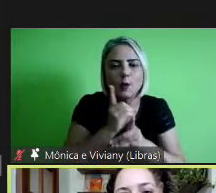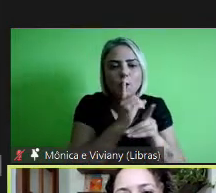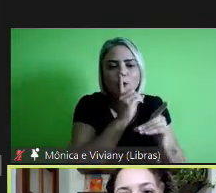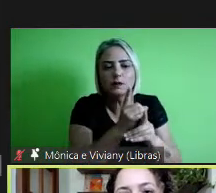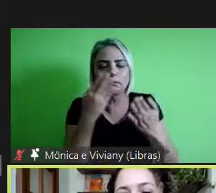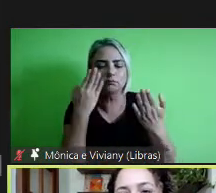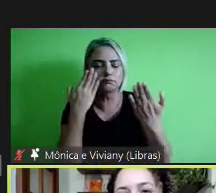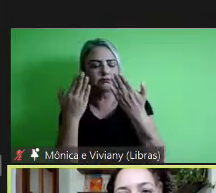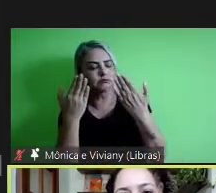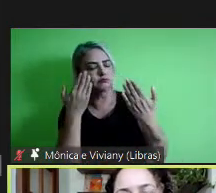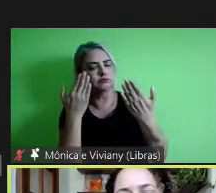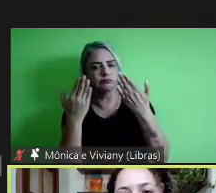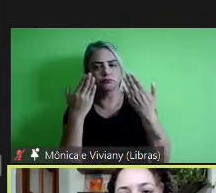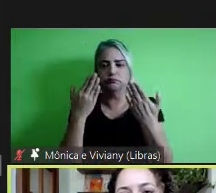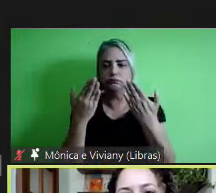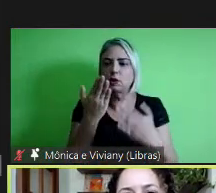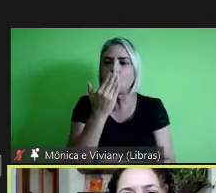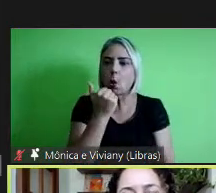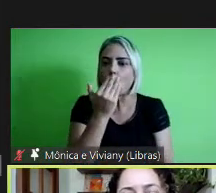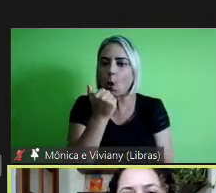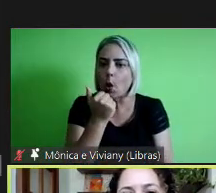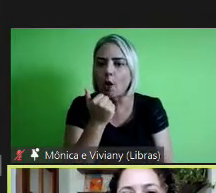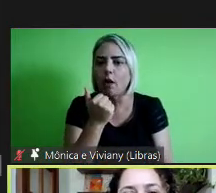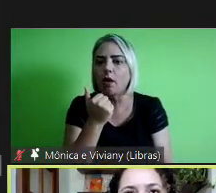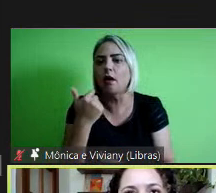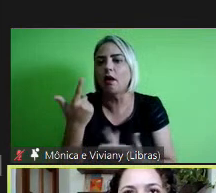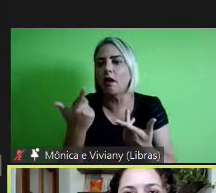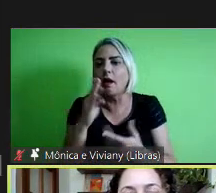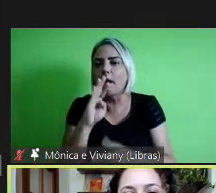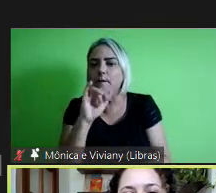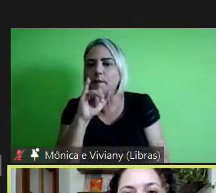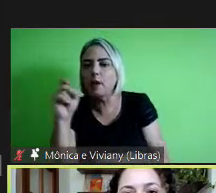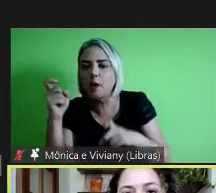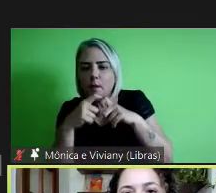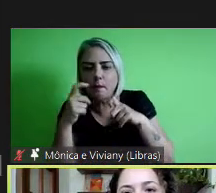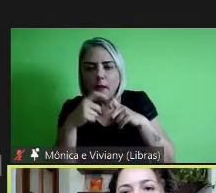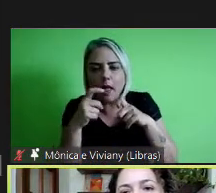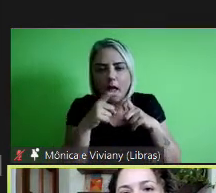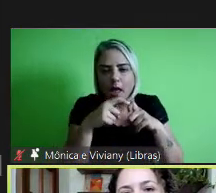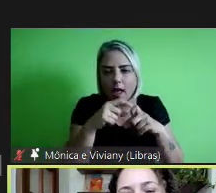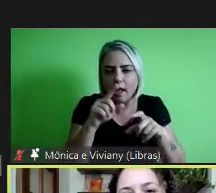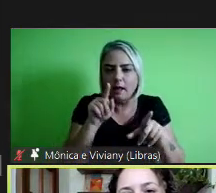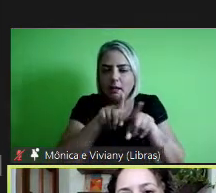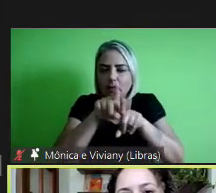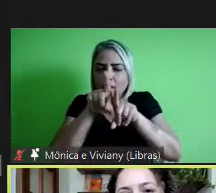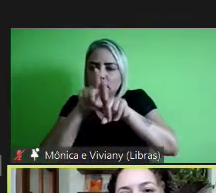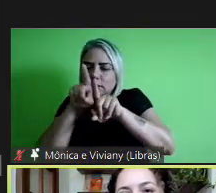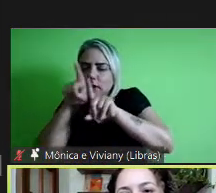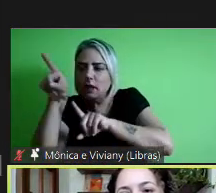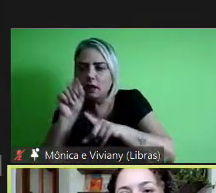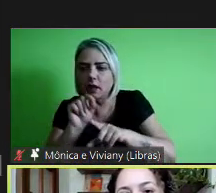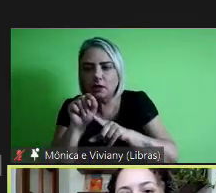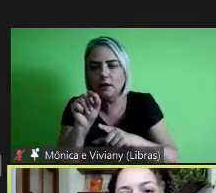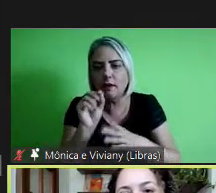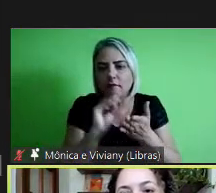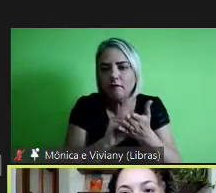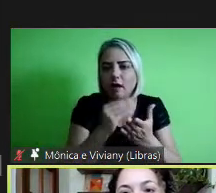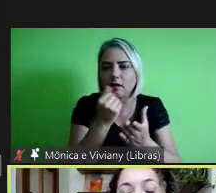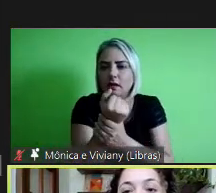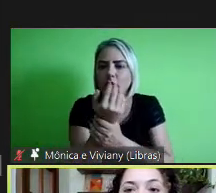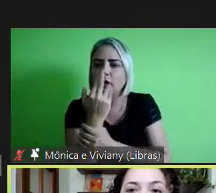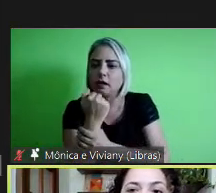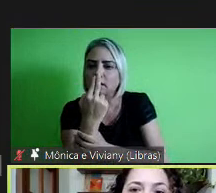nutritional data. And besides identifying the parameters of identification as of food